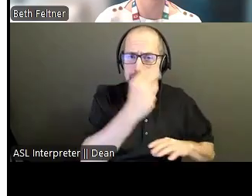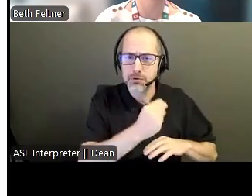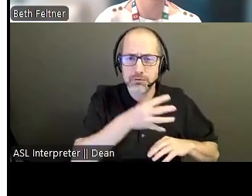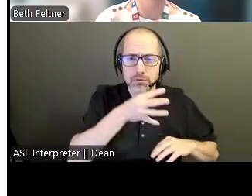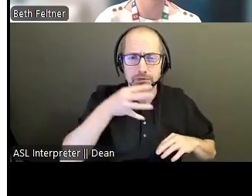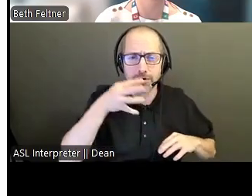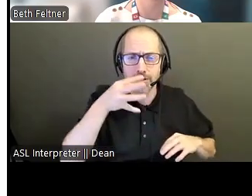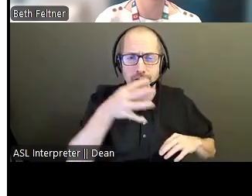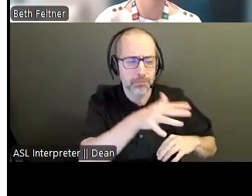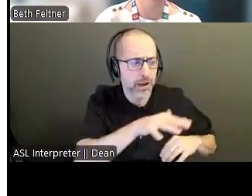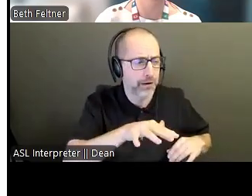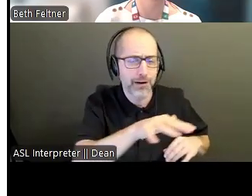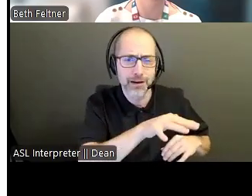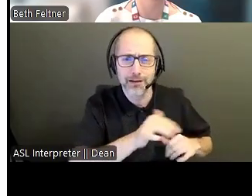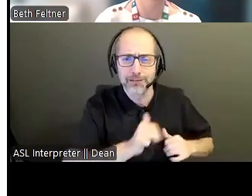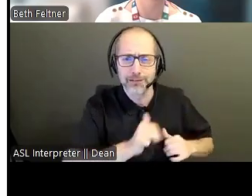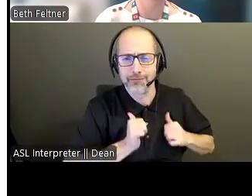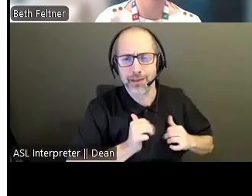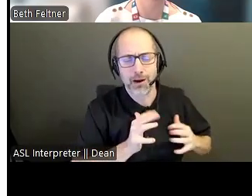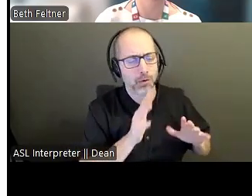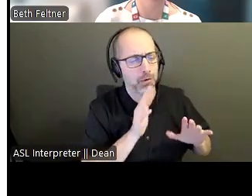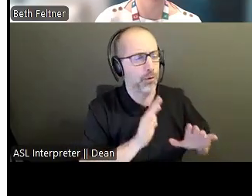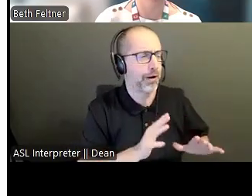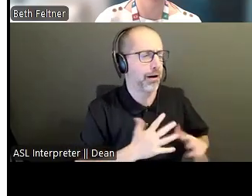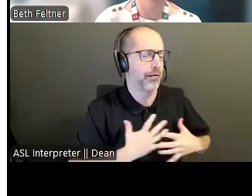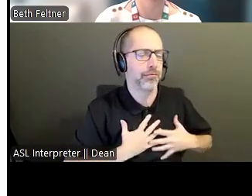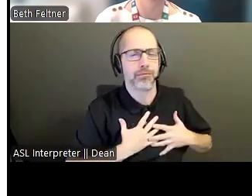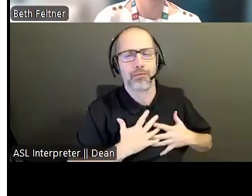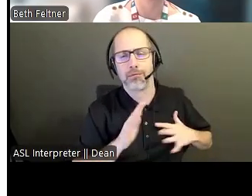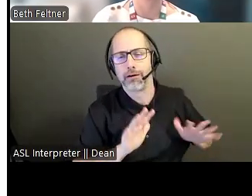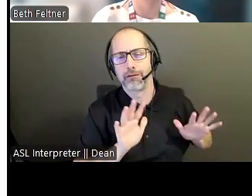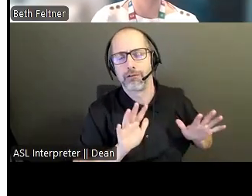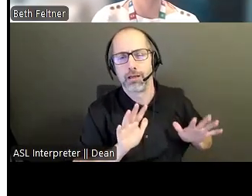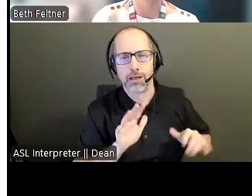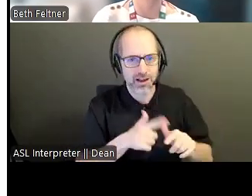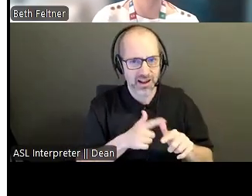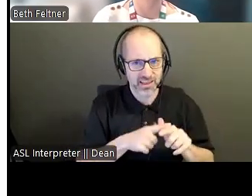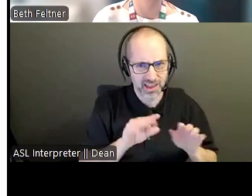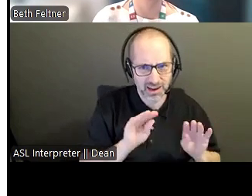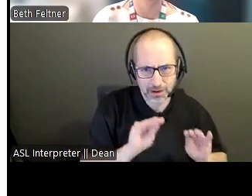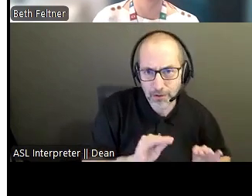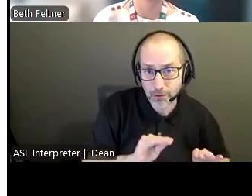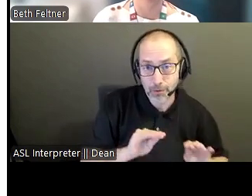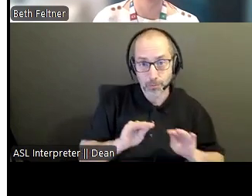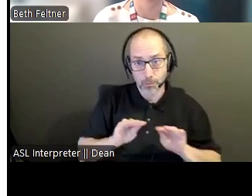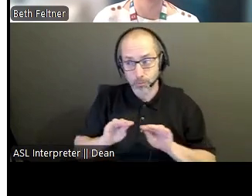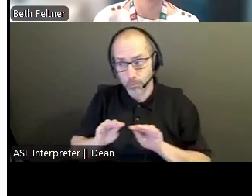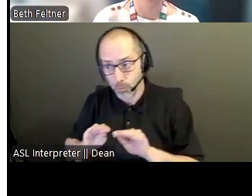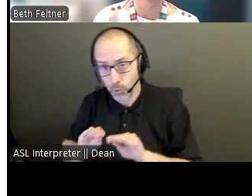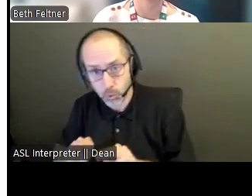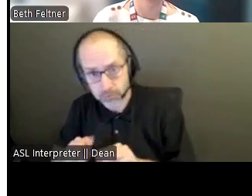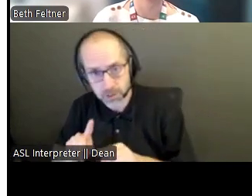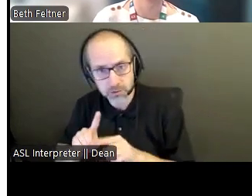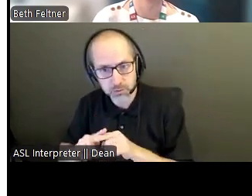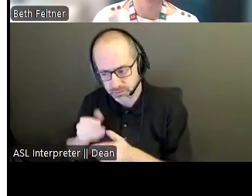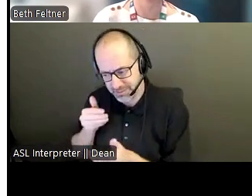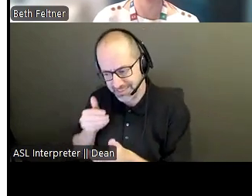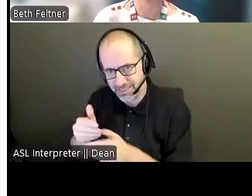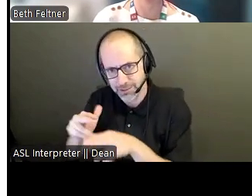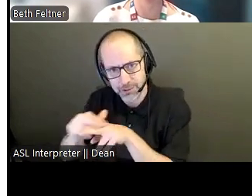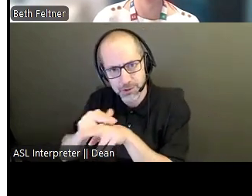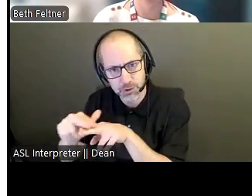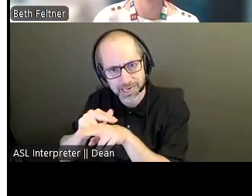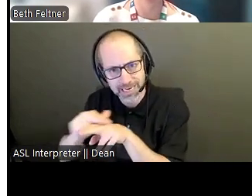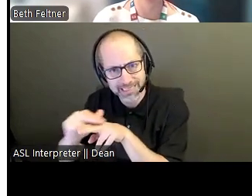to a house near the train tracks. So the people who have been living near the train tracks for a long time